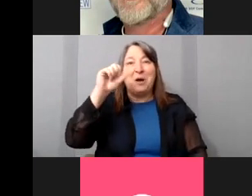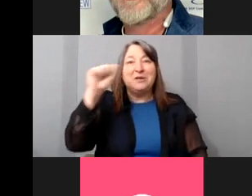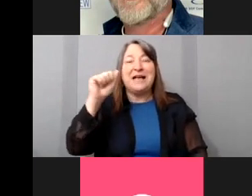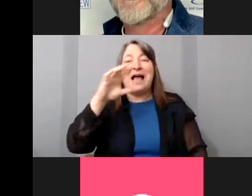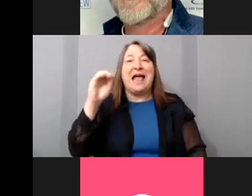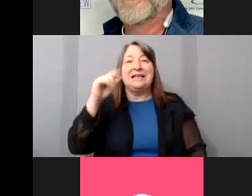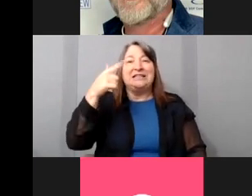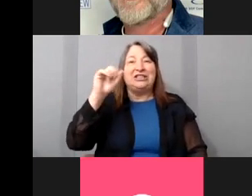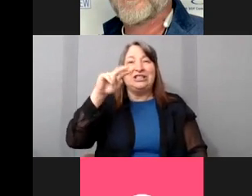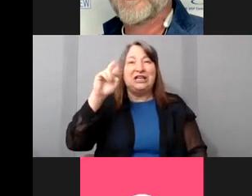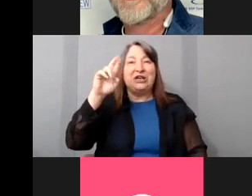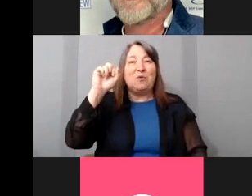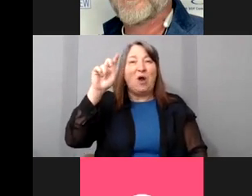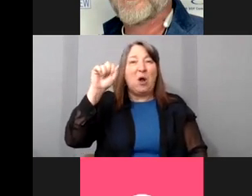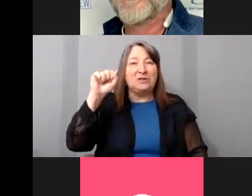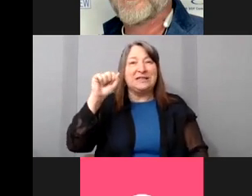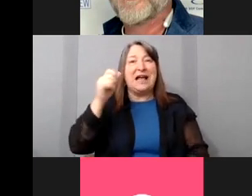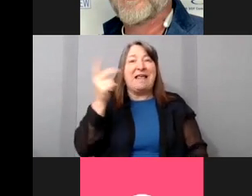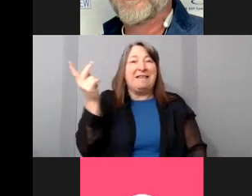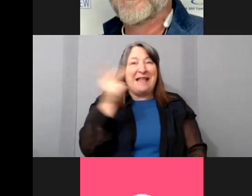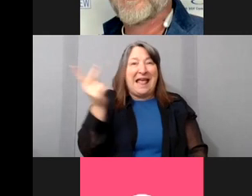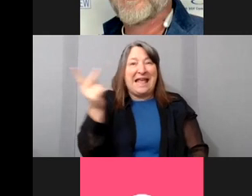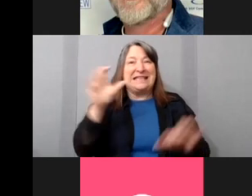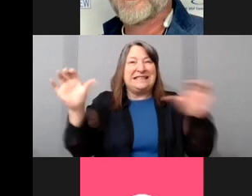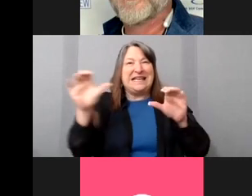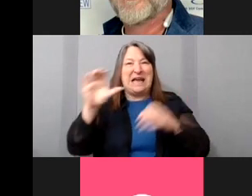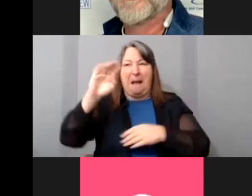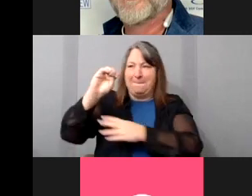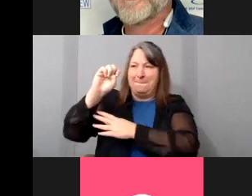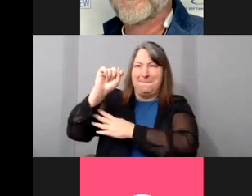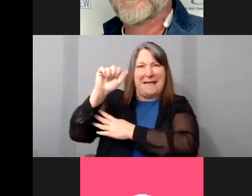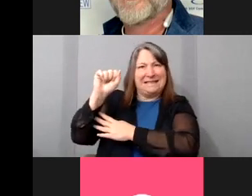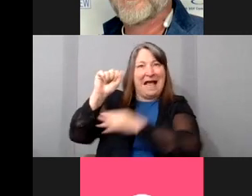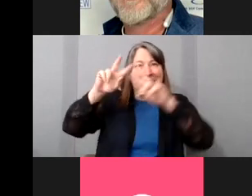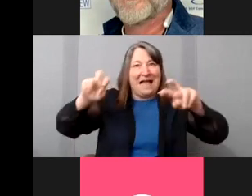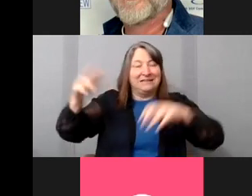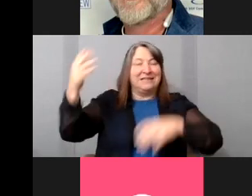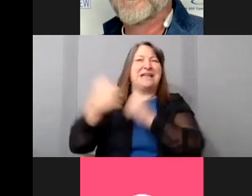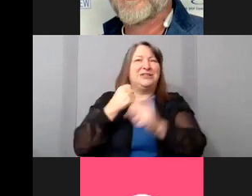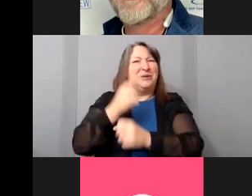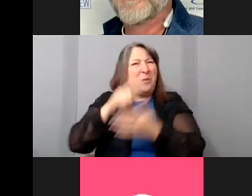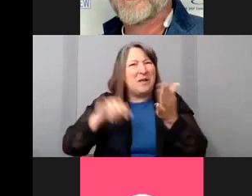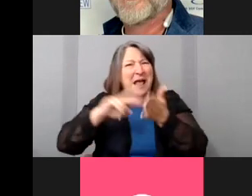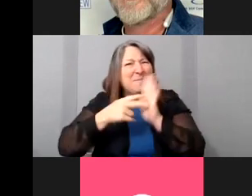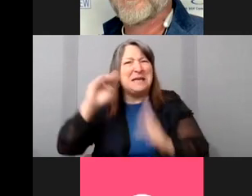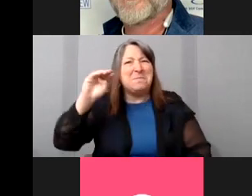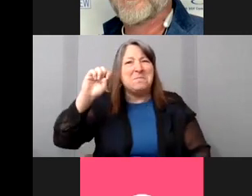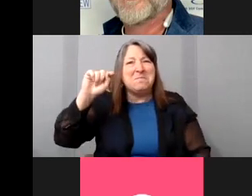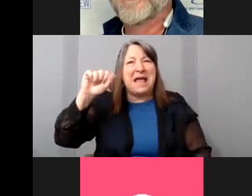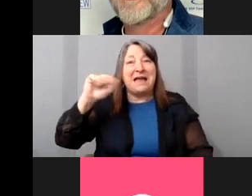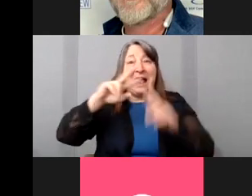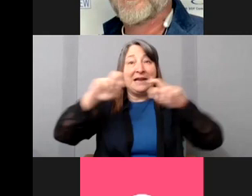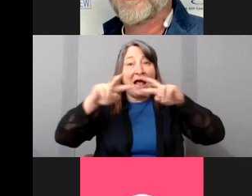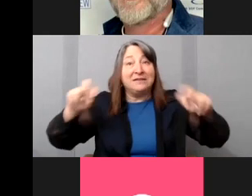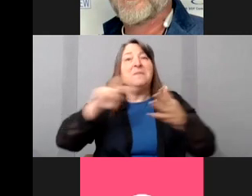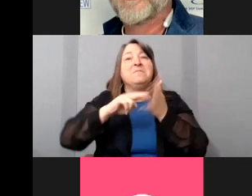a meta-analysis last year. And if you don't know what a meta-analysis is, it's basically a way of looking across